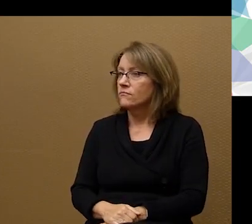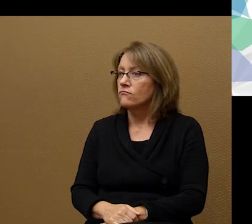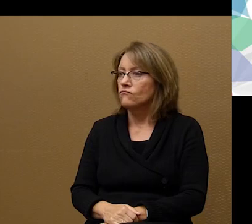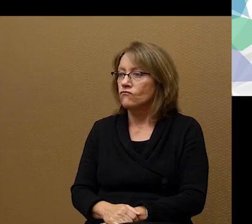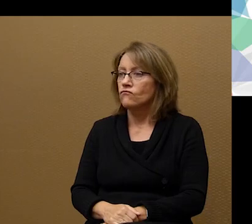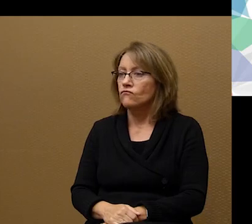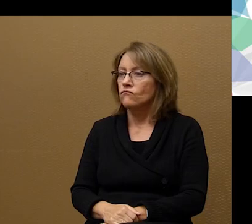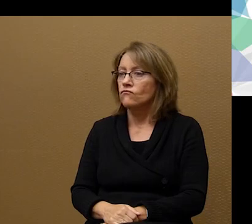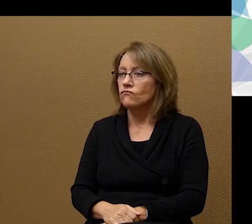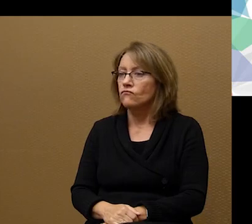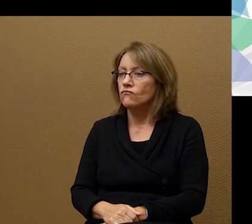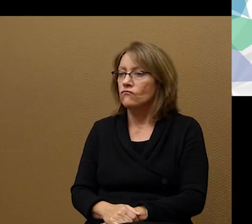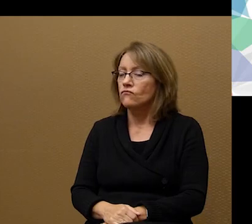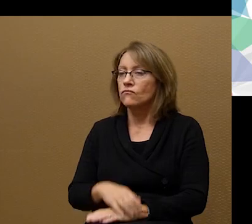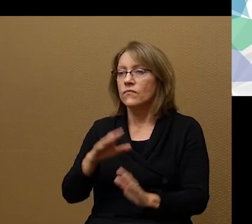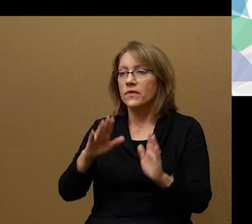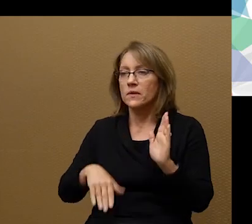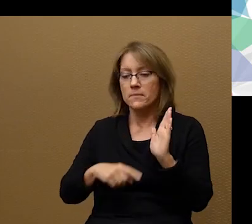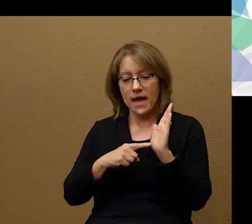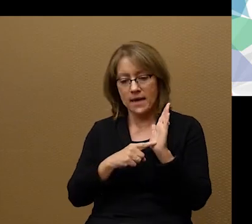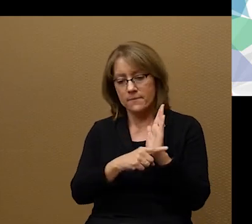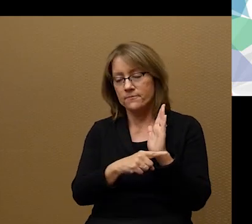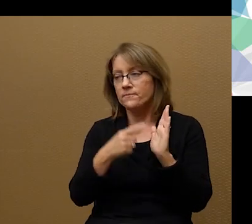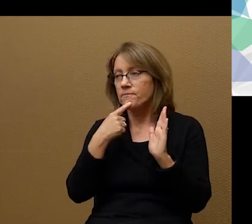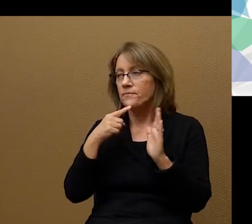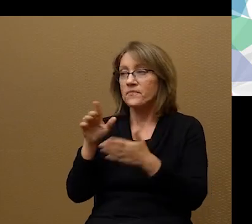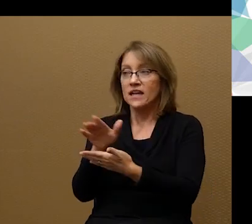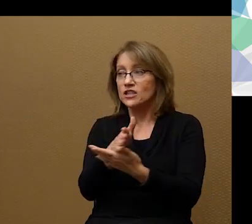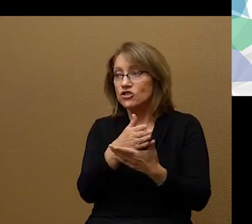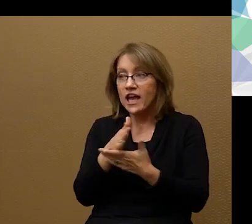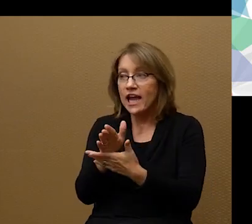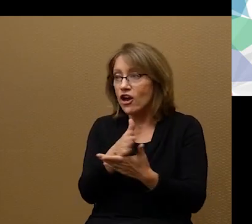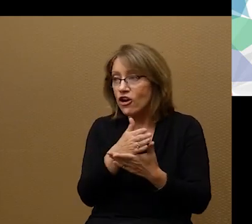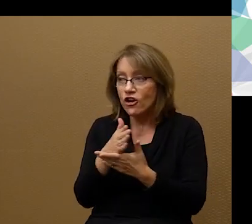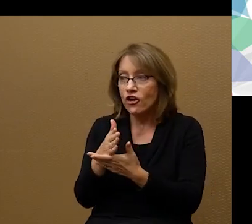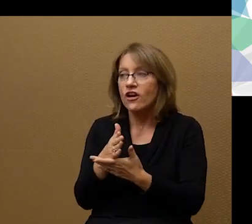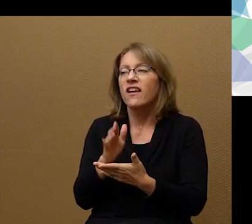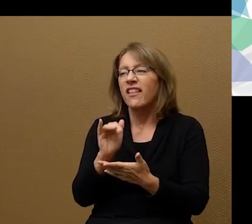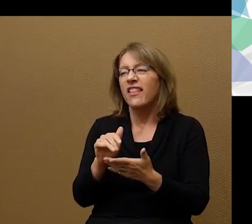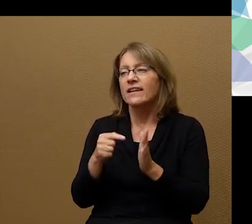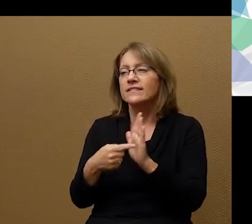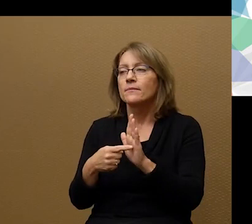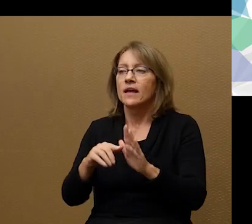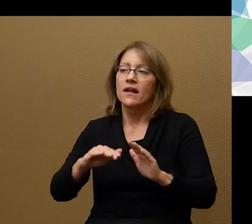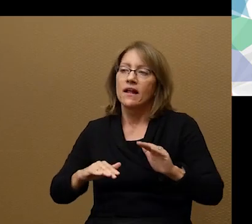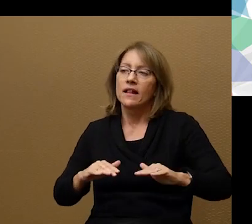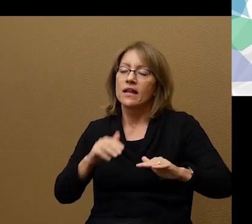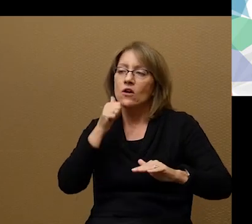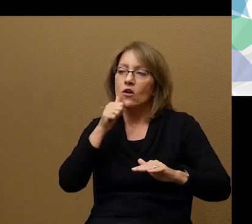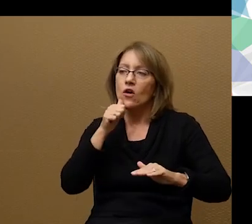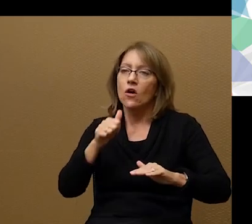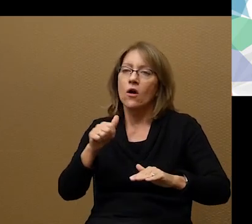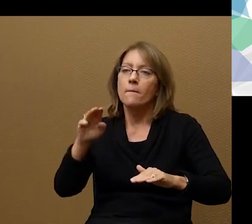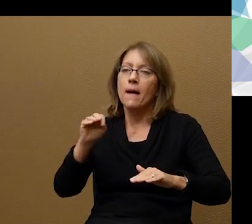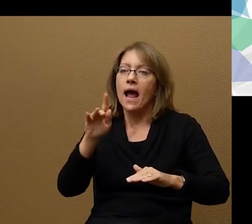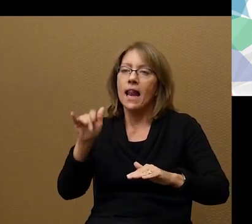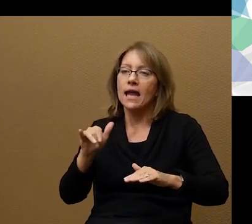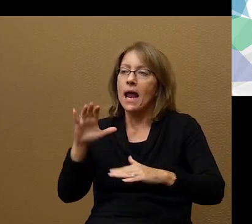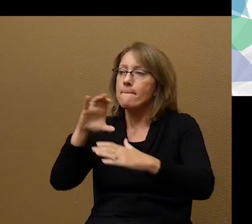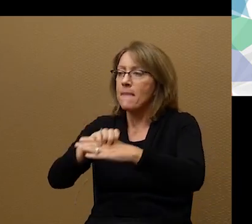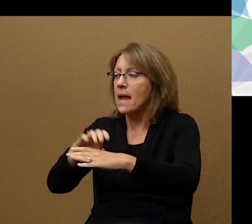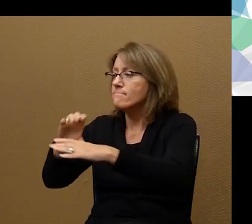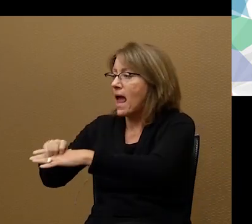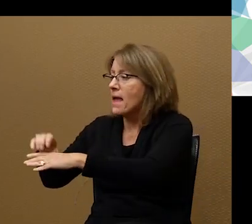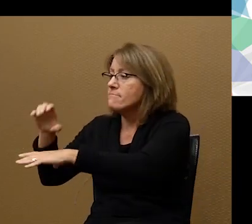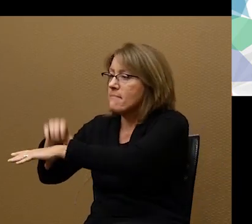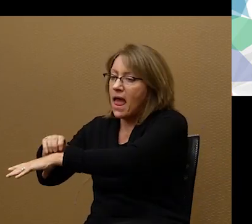So at the bottom it says share please. And that's basically the example of the little girl Molly who was biting everybody. She would